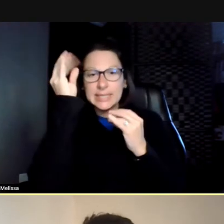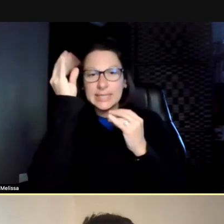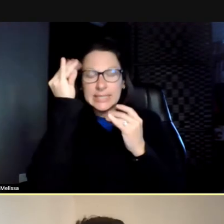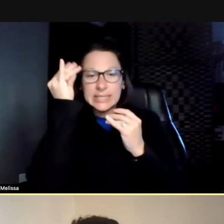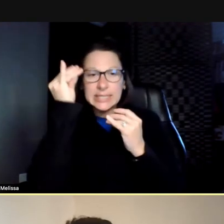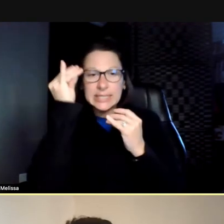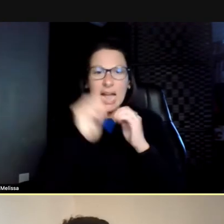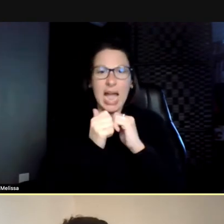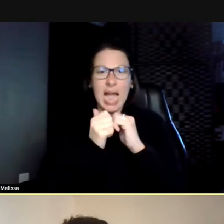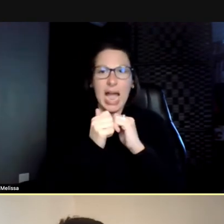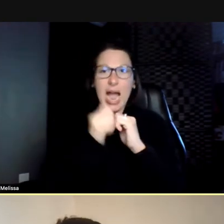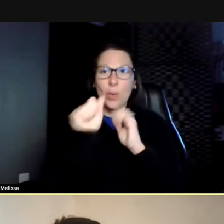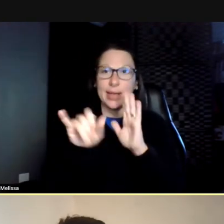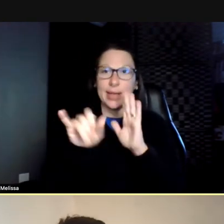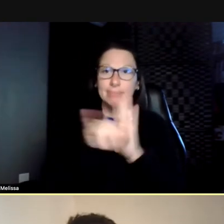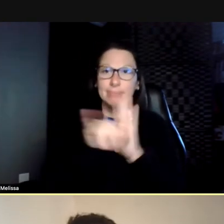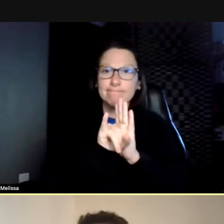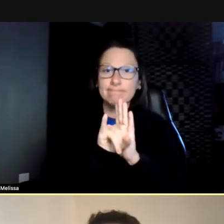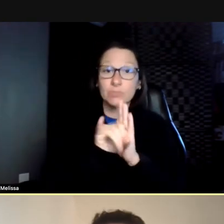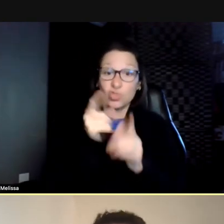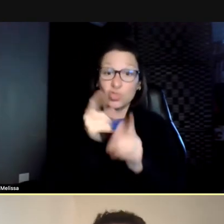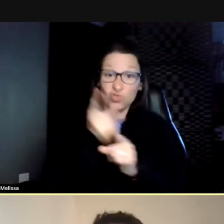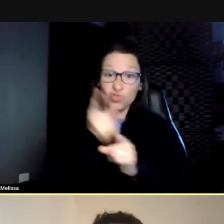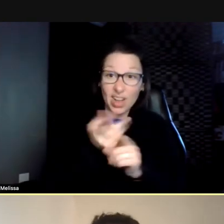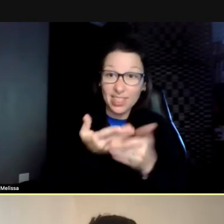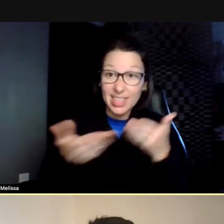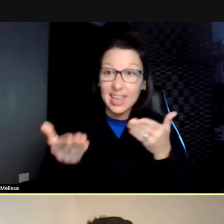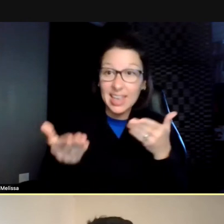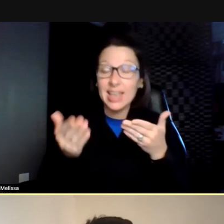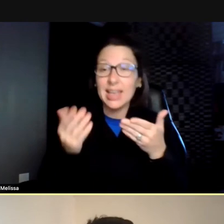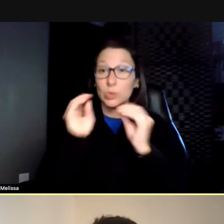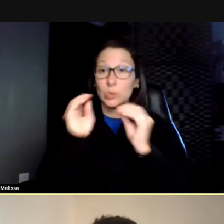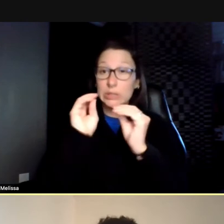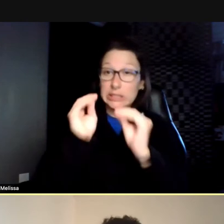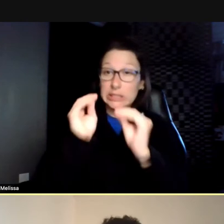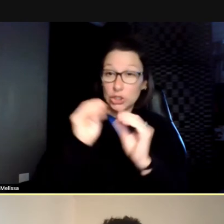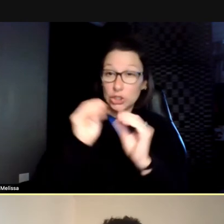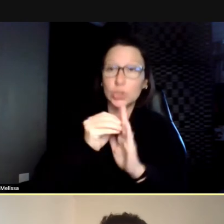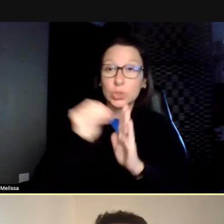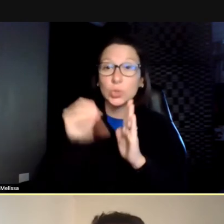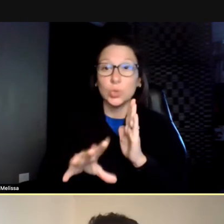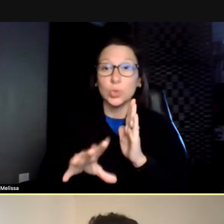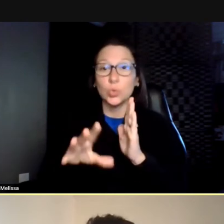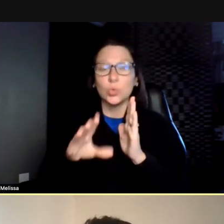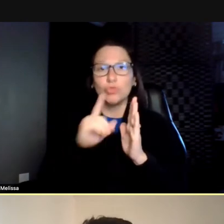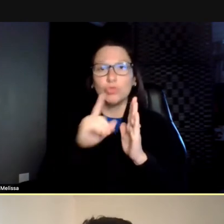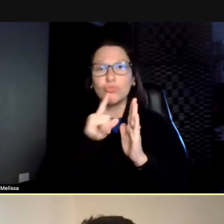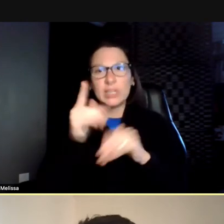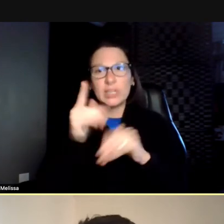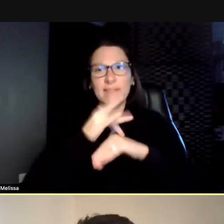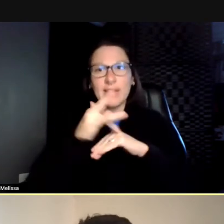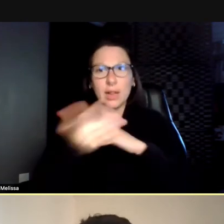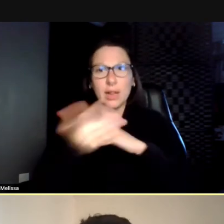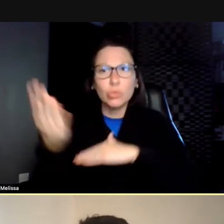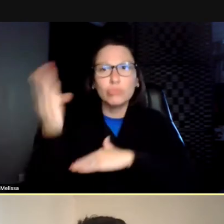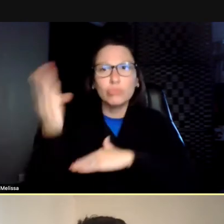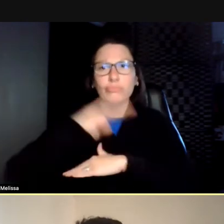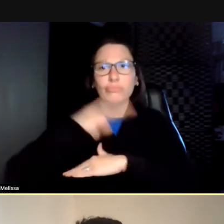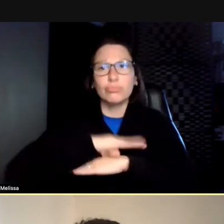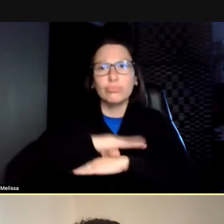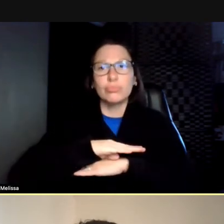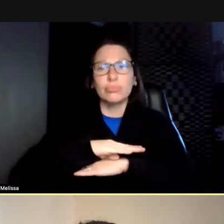tell, are we doing the right thing? Are we teaching to a student who is maximally available throughout the day? So let's take a step back and